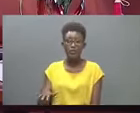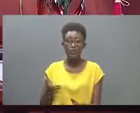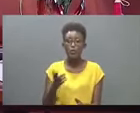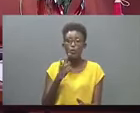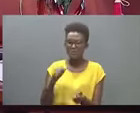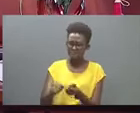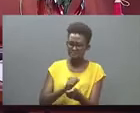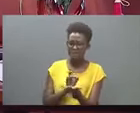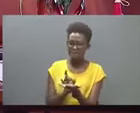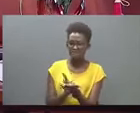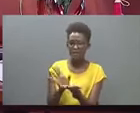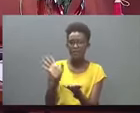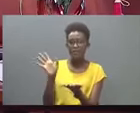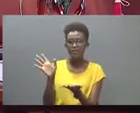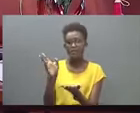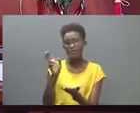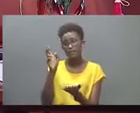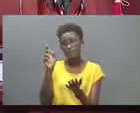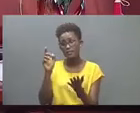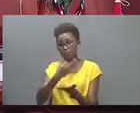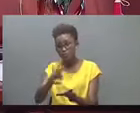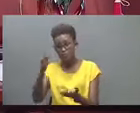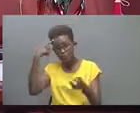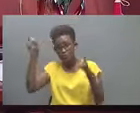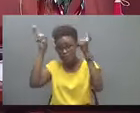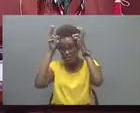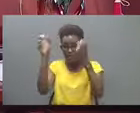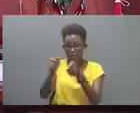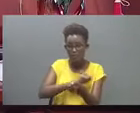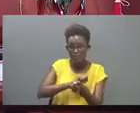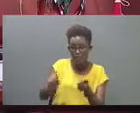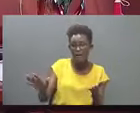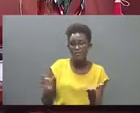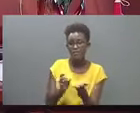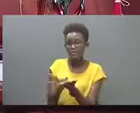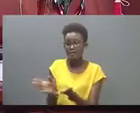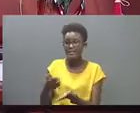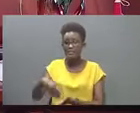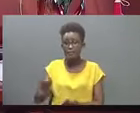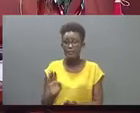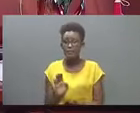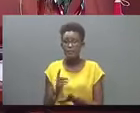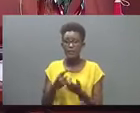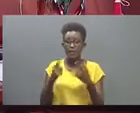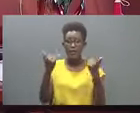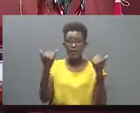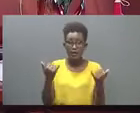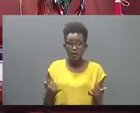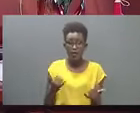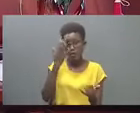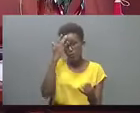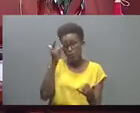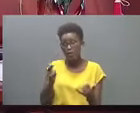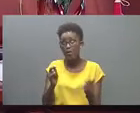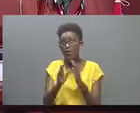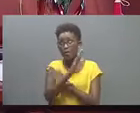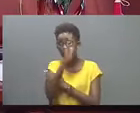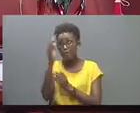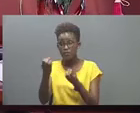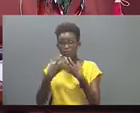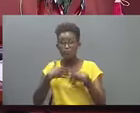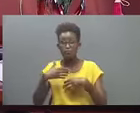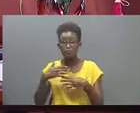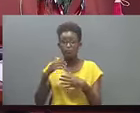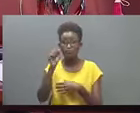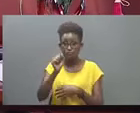those powers. Turaziboha. We cast those powers. Turirukanya izo mbaraga. And by the grace of God, kubw'ubuntu